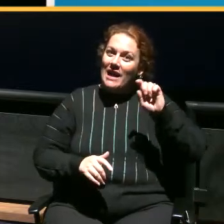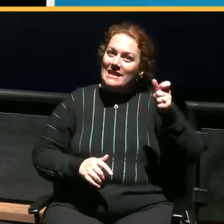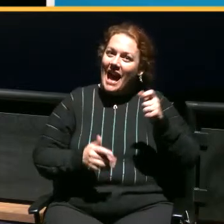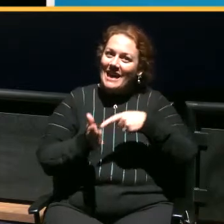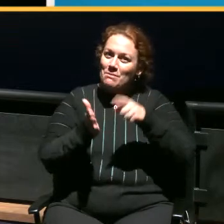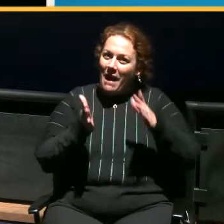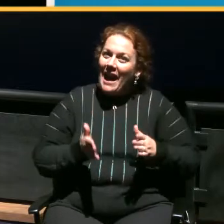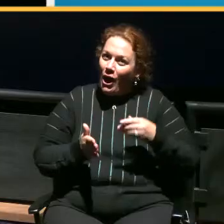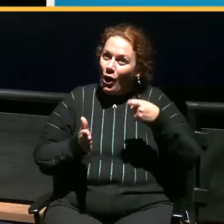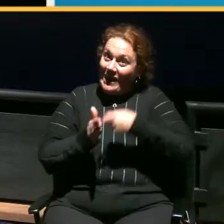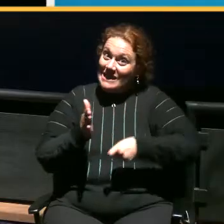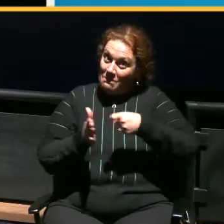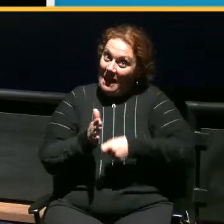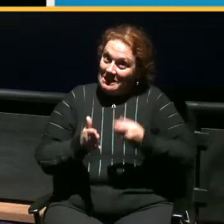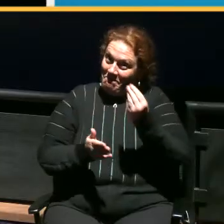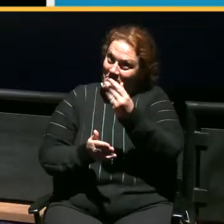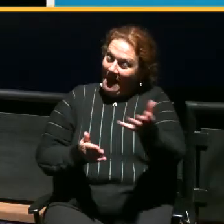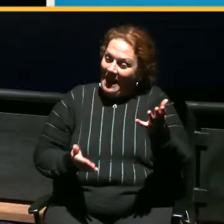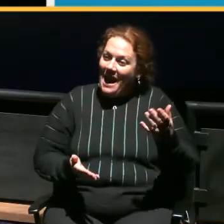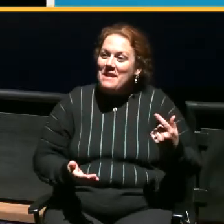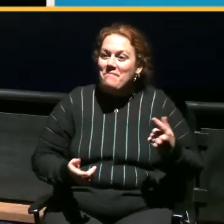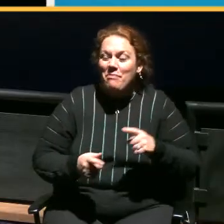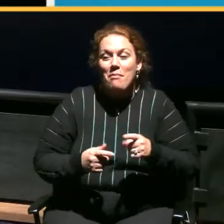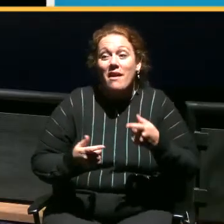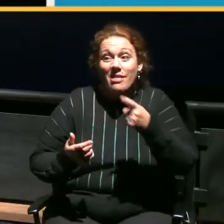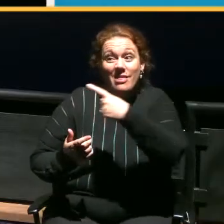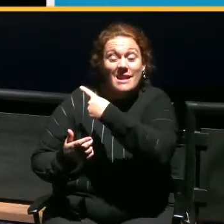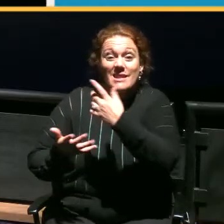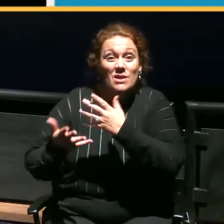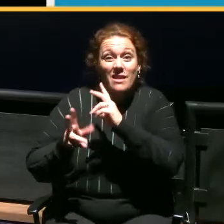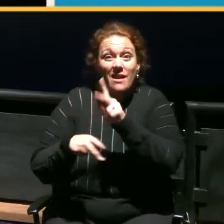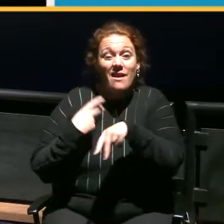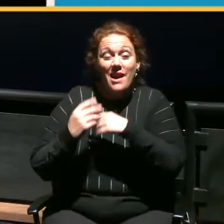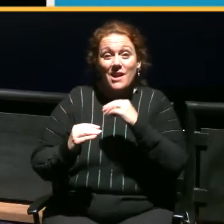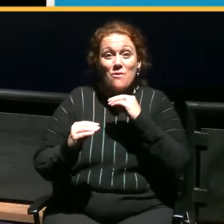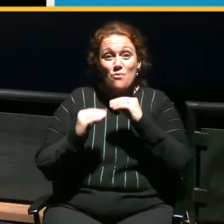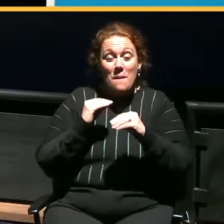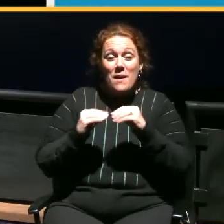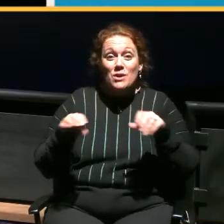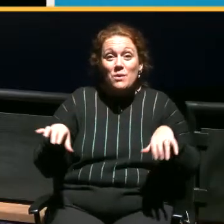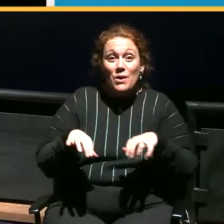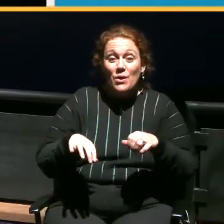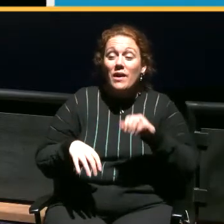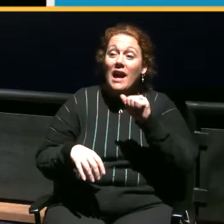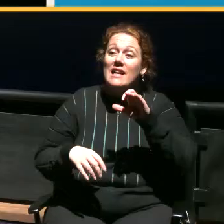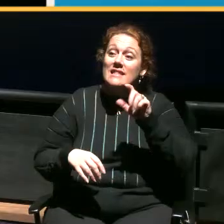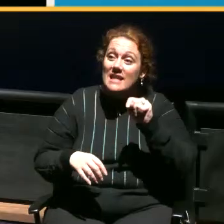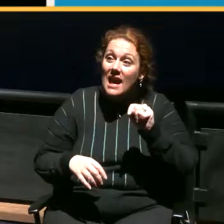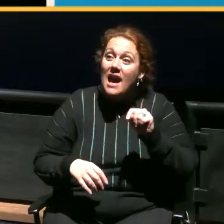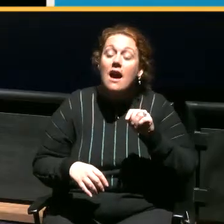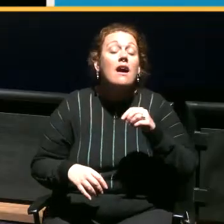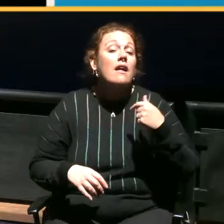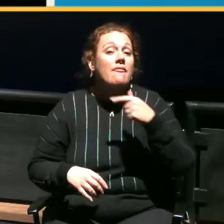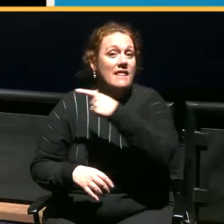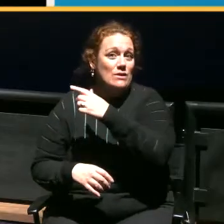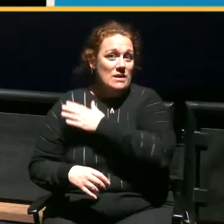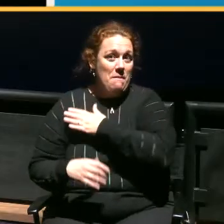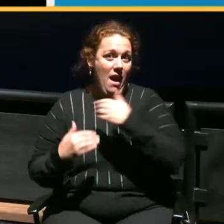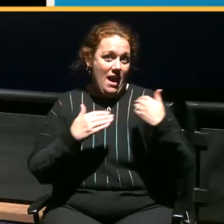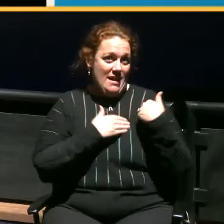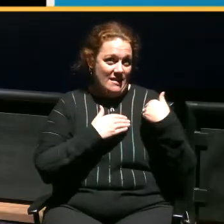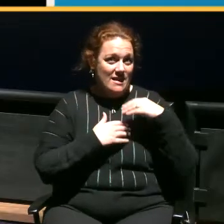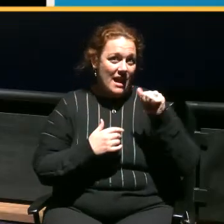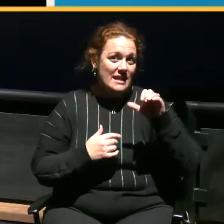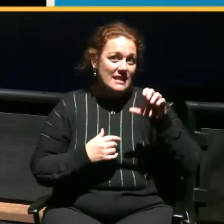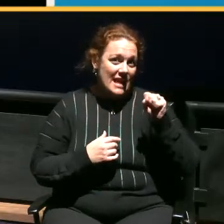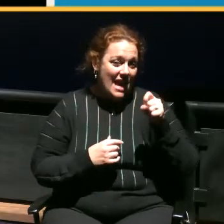were going to be successful here with these repairs we were doing, and this one fell on my day. The ACS fell on John and Drew's day. Theirs, by the way, went really